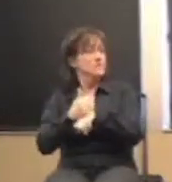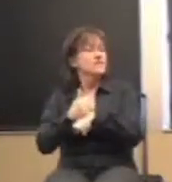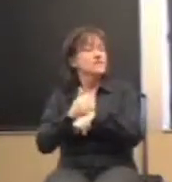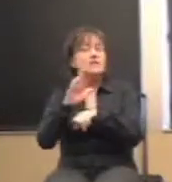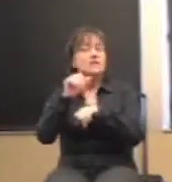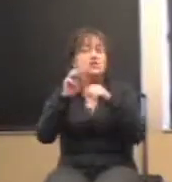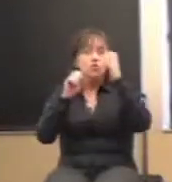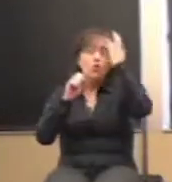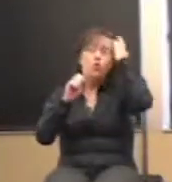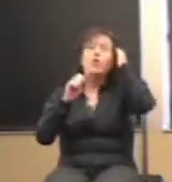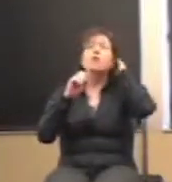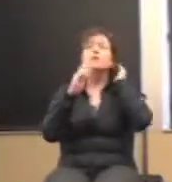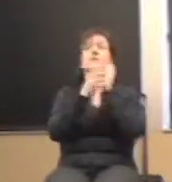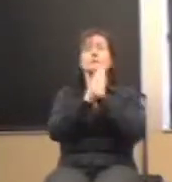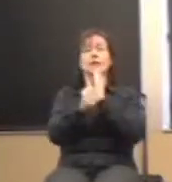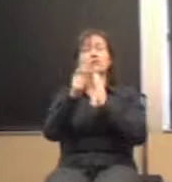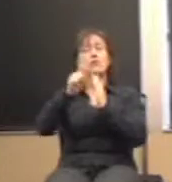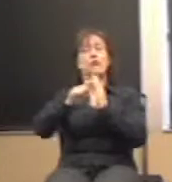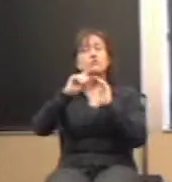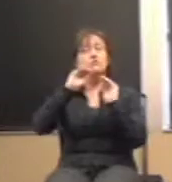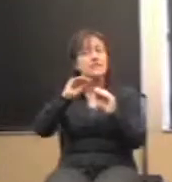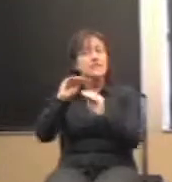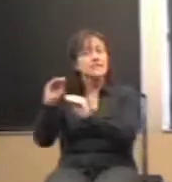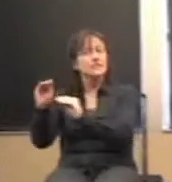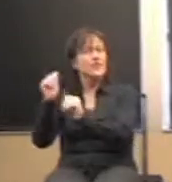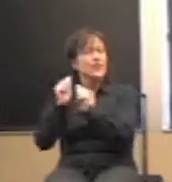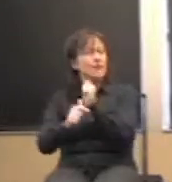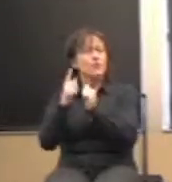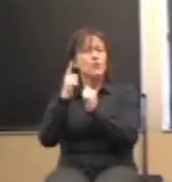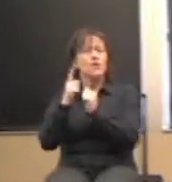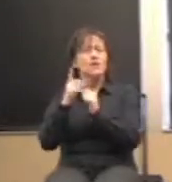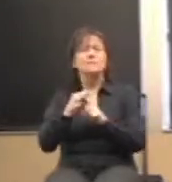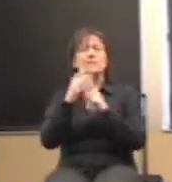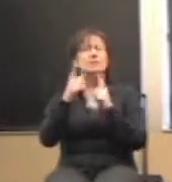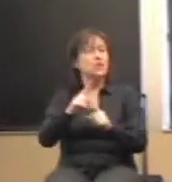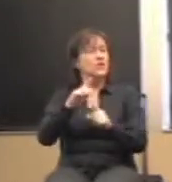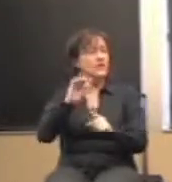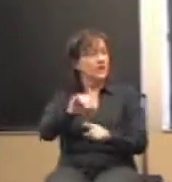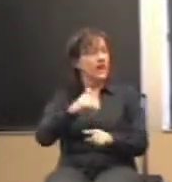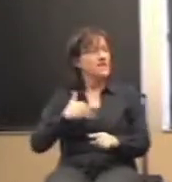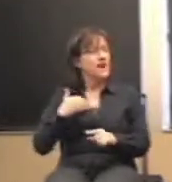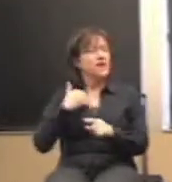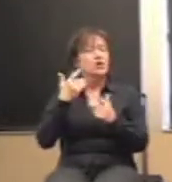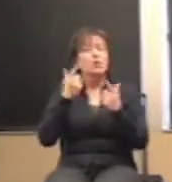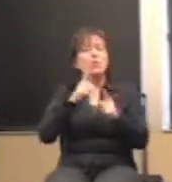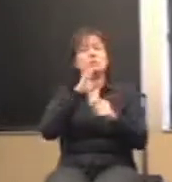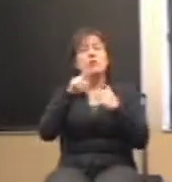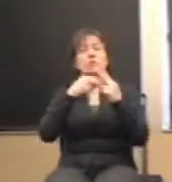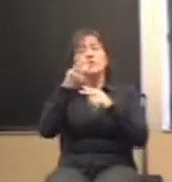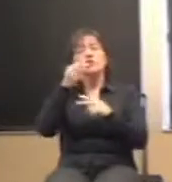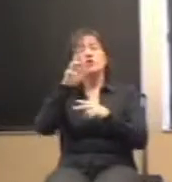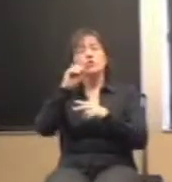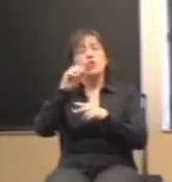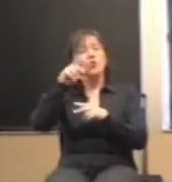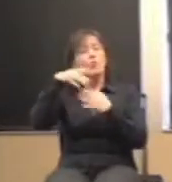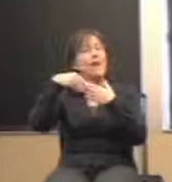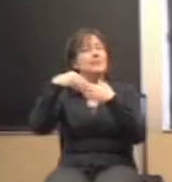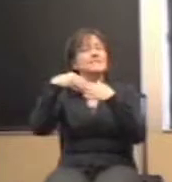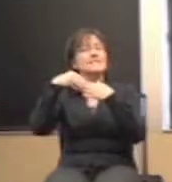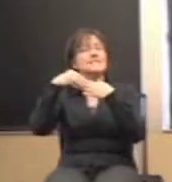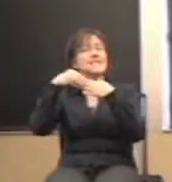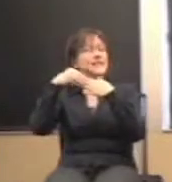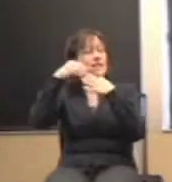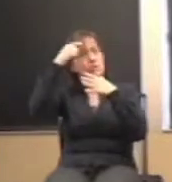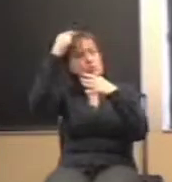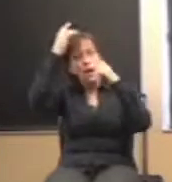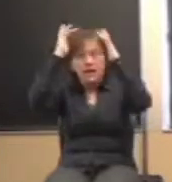and teach every single kiddo, especially when they are that young. And we talked earlier about the neuroplasticity of the brain and creating